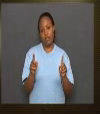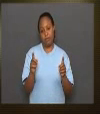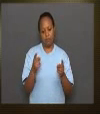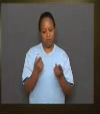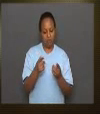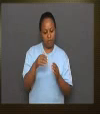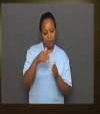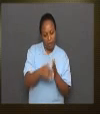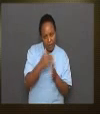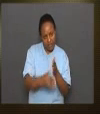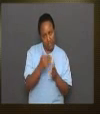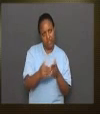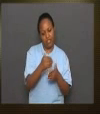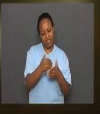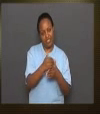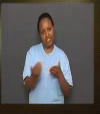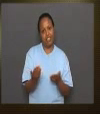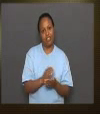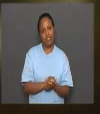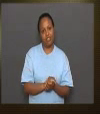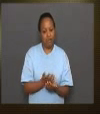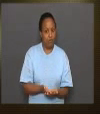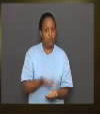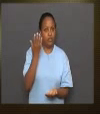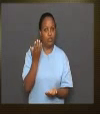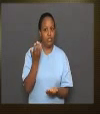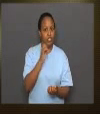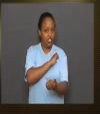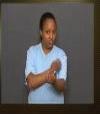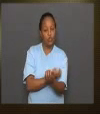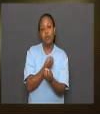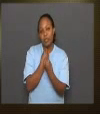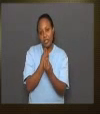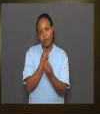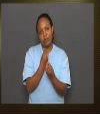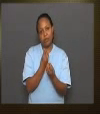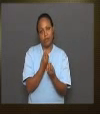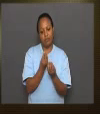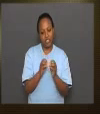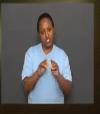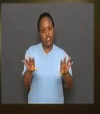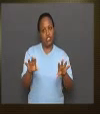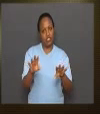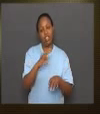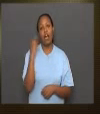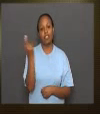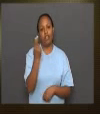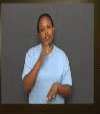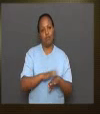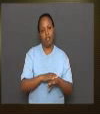territory, water, energy sources, and food should be distributed and used.